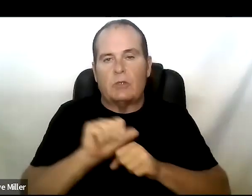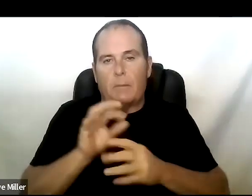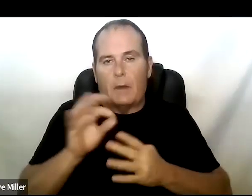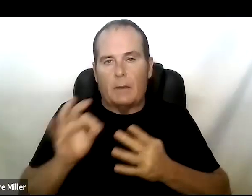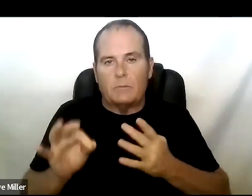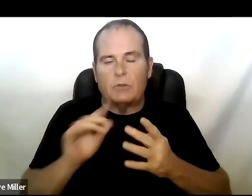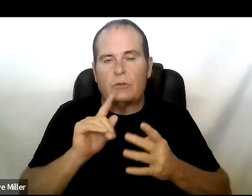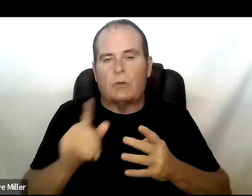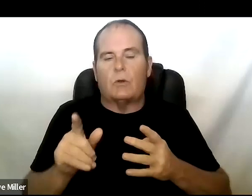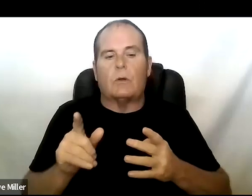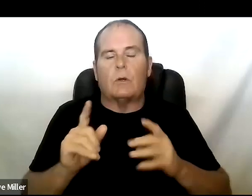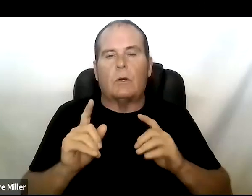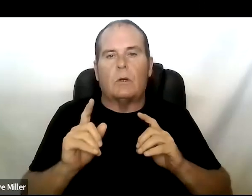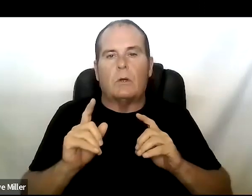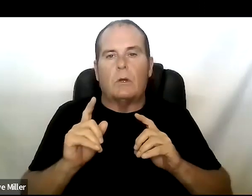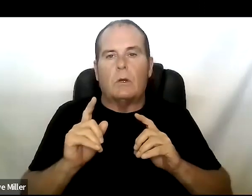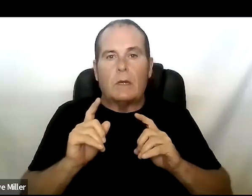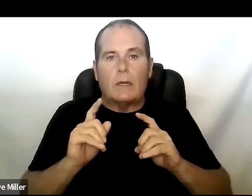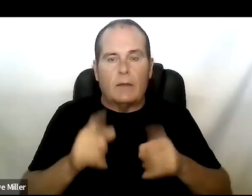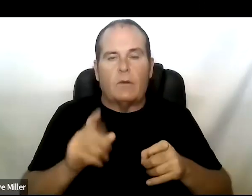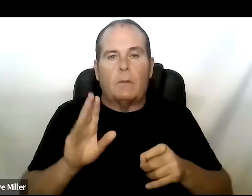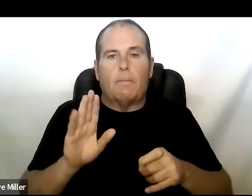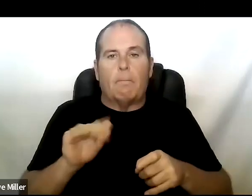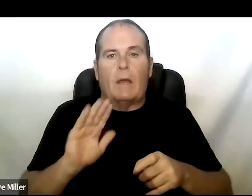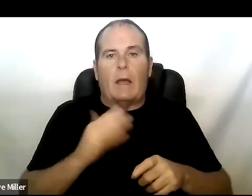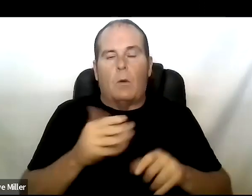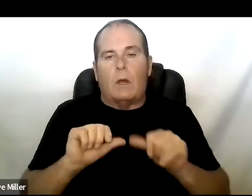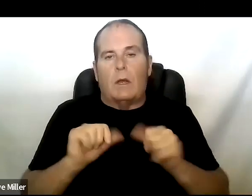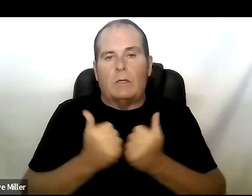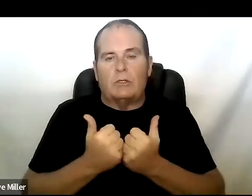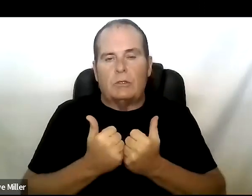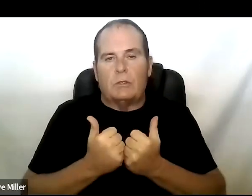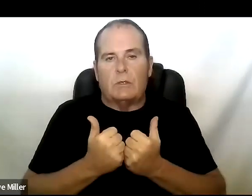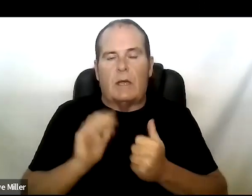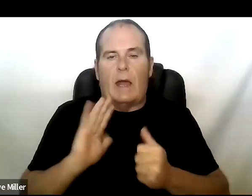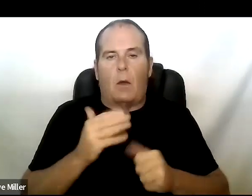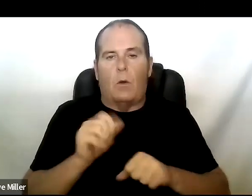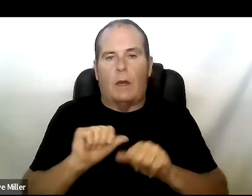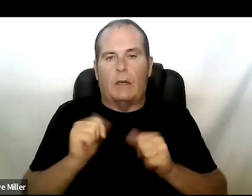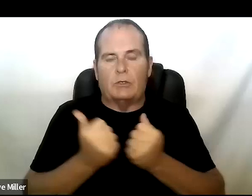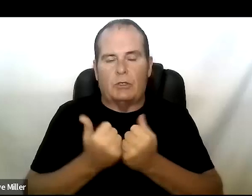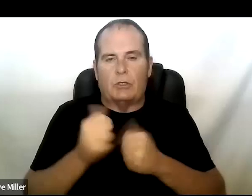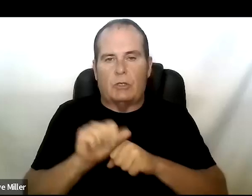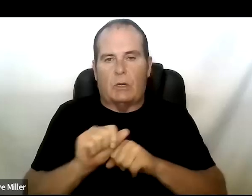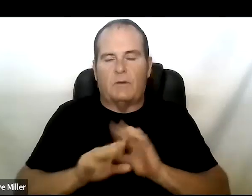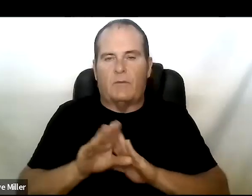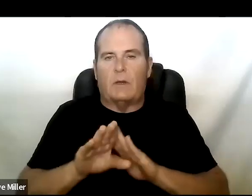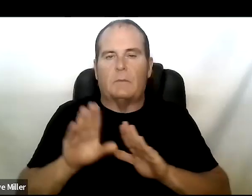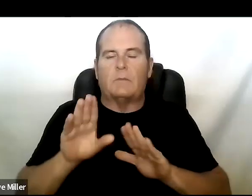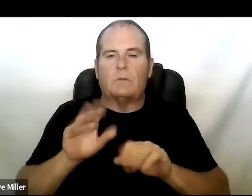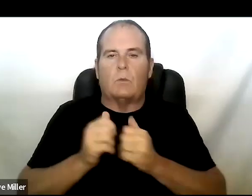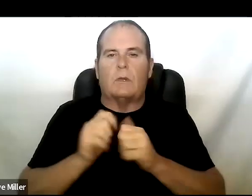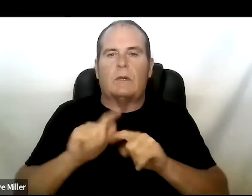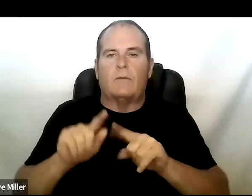are provided by our agency. Our agency job develops with various employers